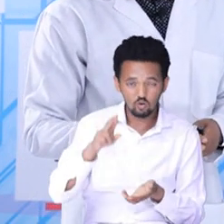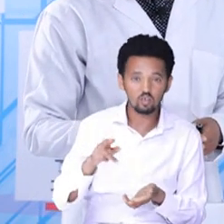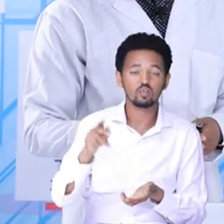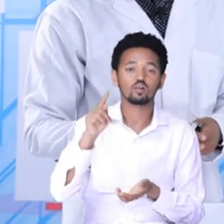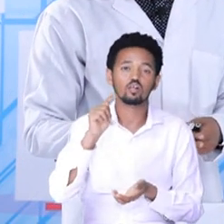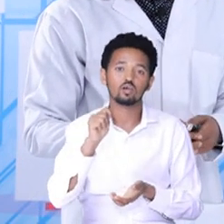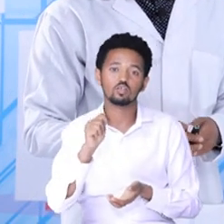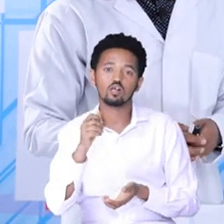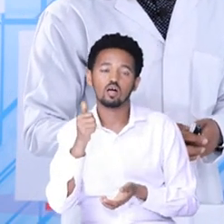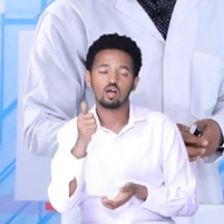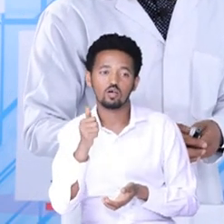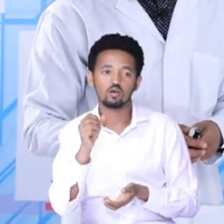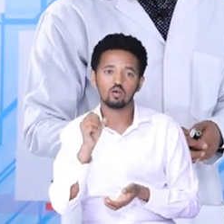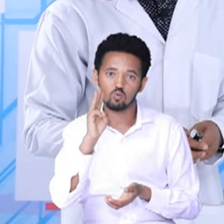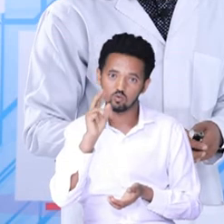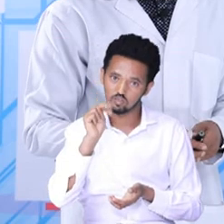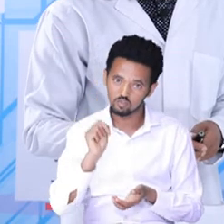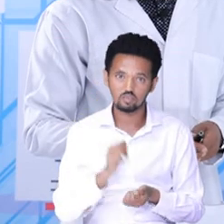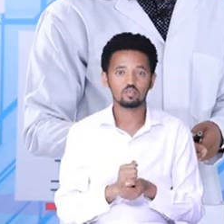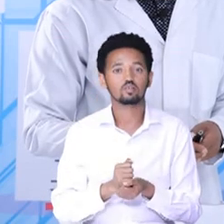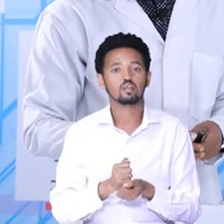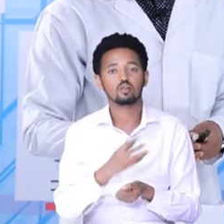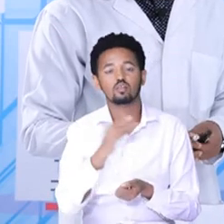towns as an urban area.